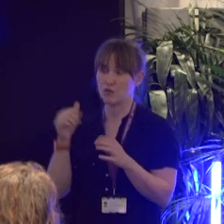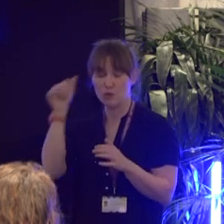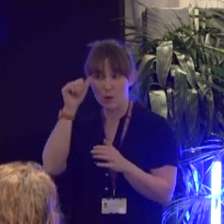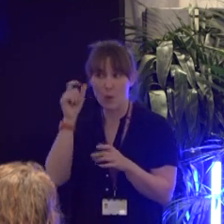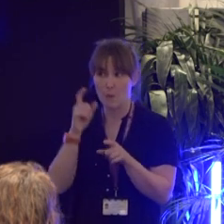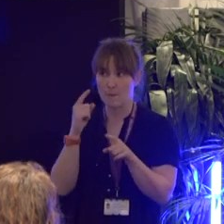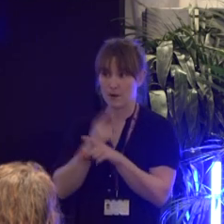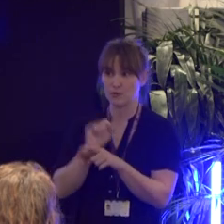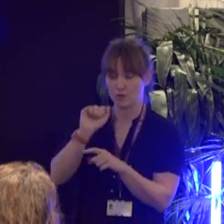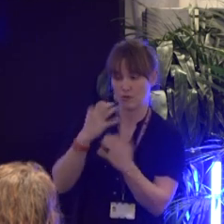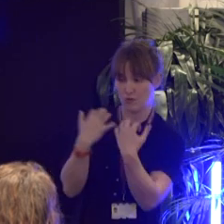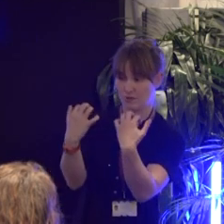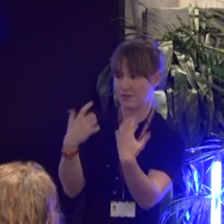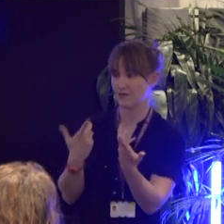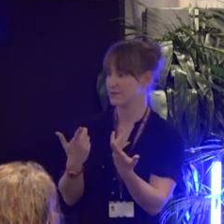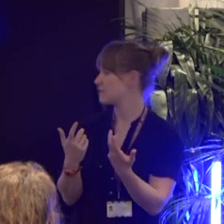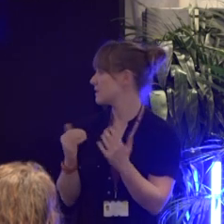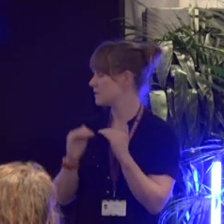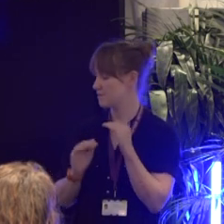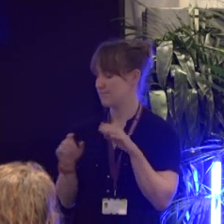and that sort of matches inclusivity